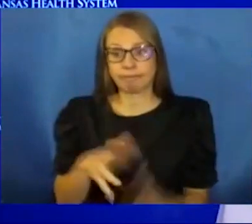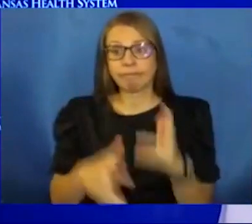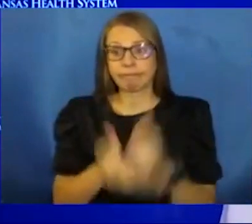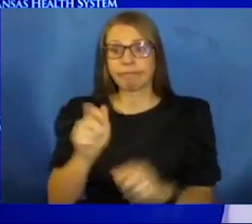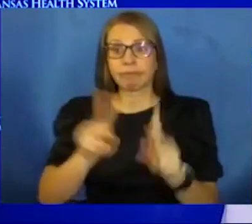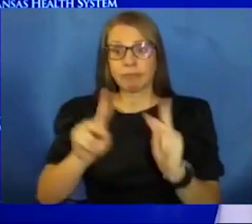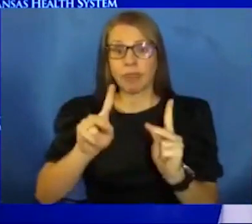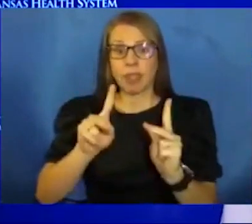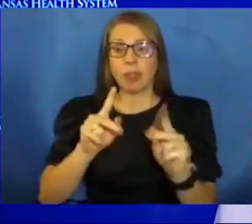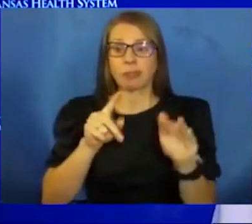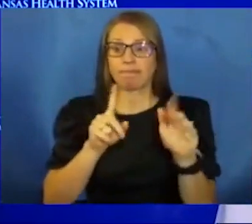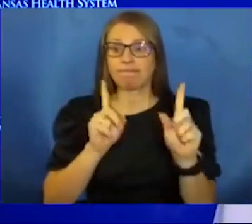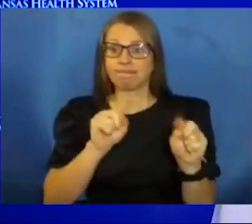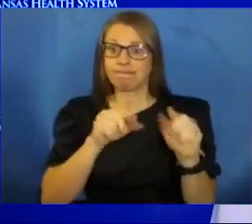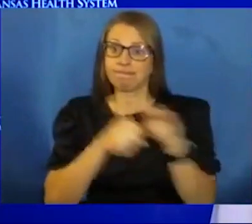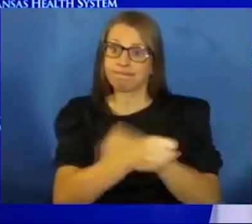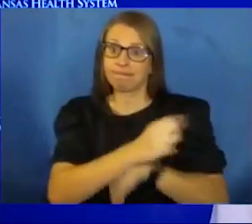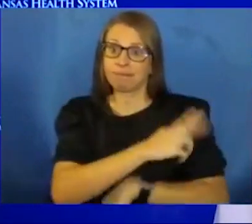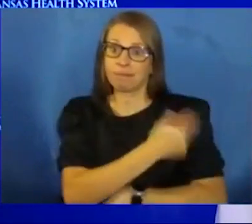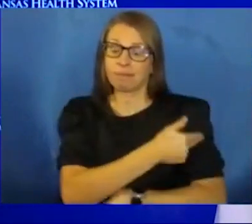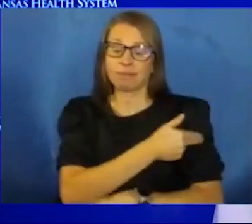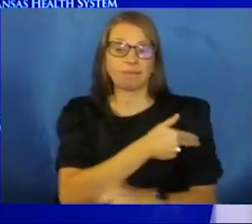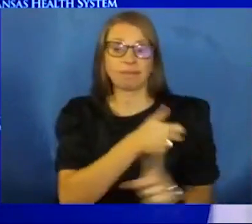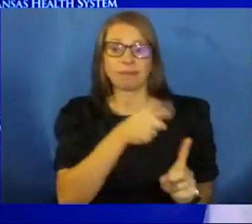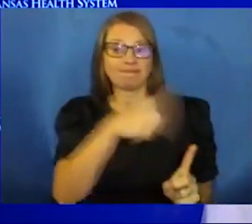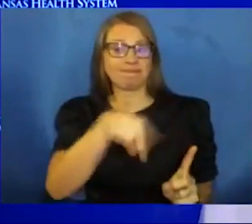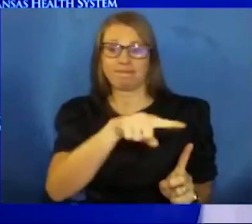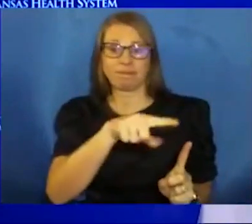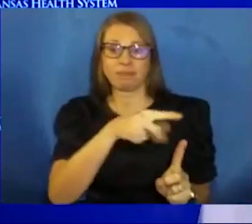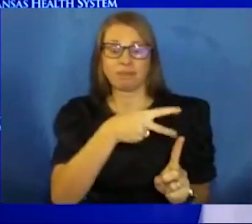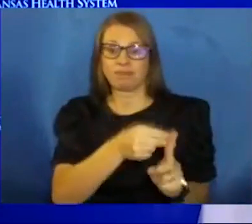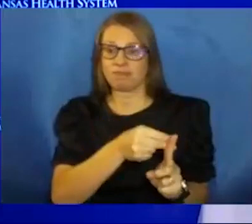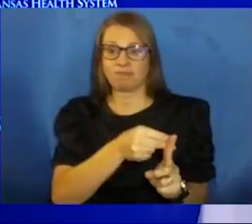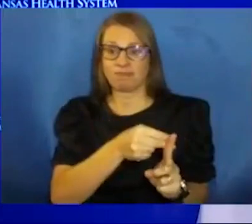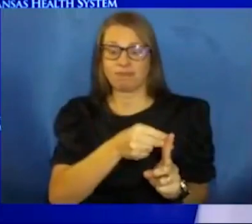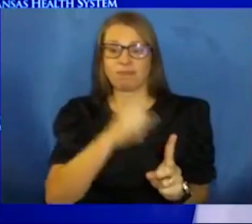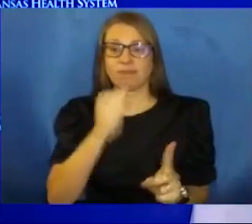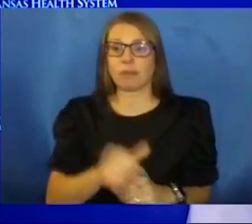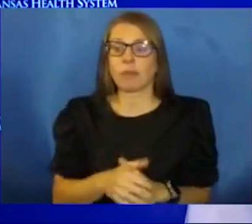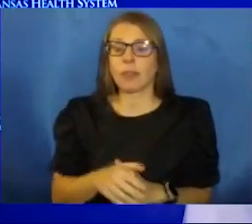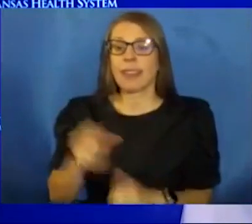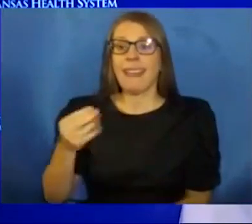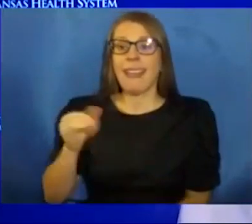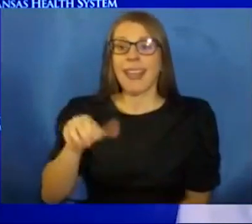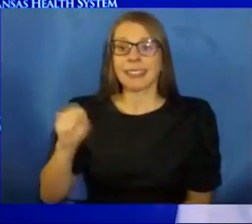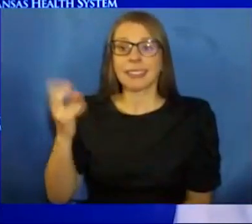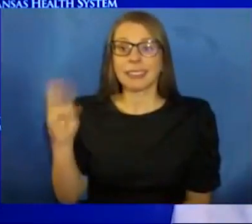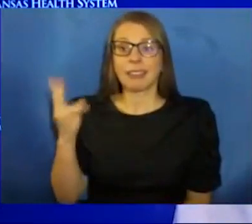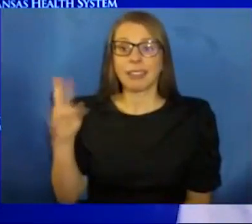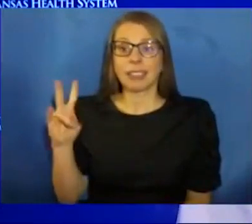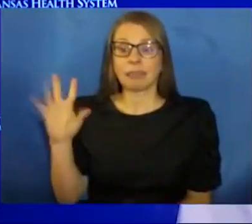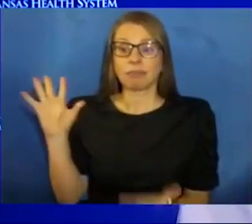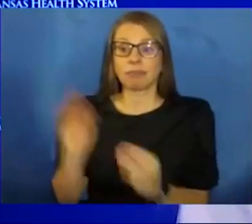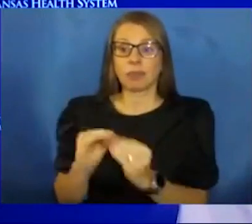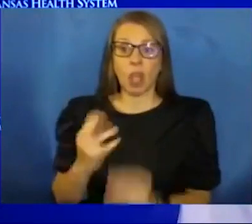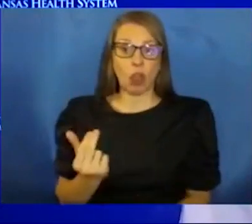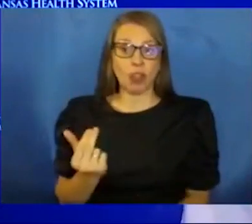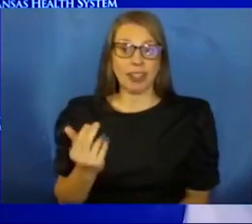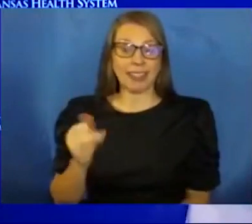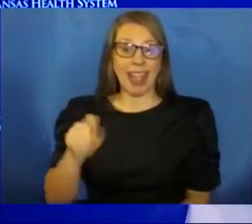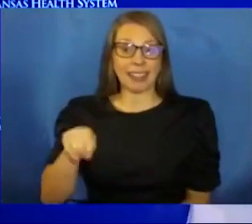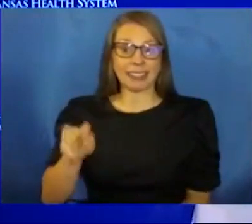into the hospital are unvaccinated. Hays has 17 total patients with 13 active and 4 in that